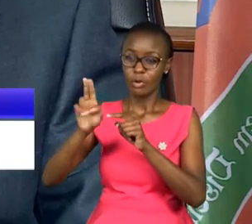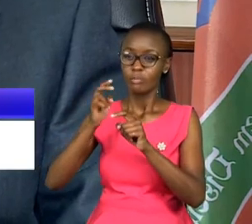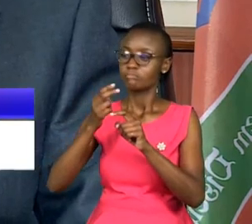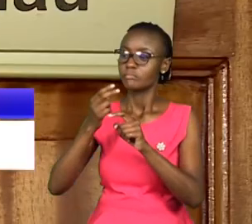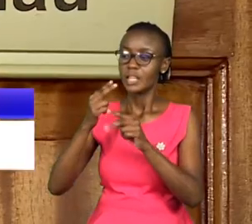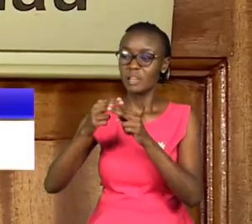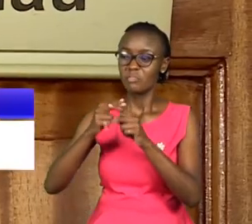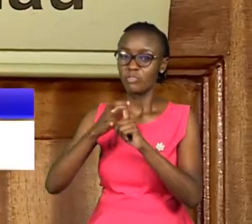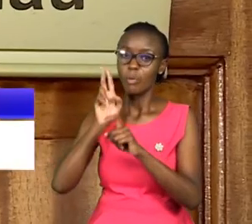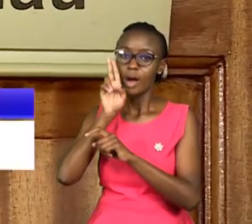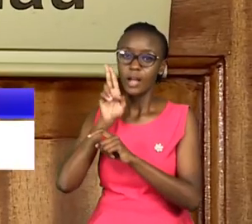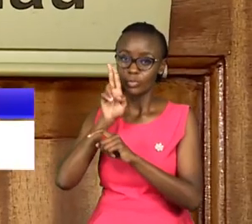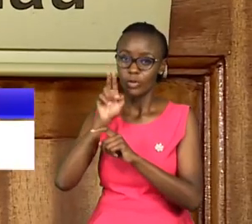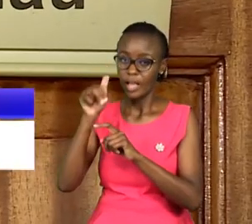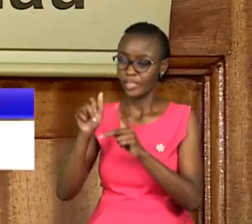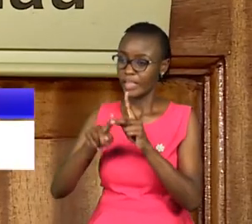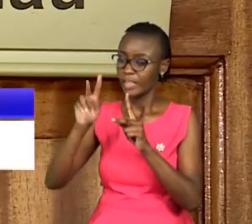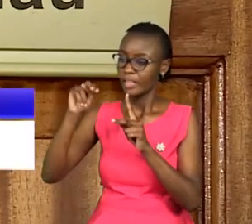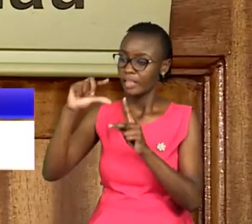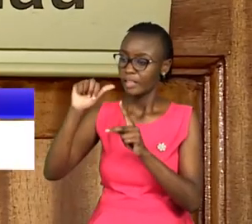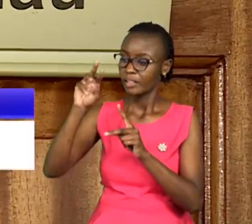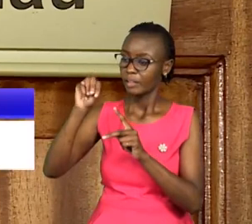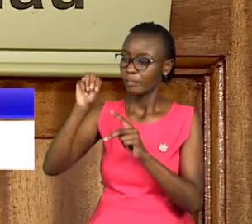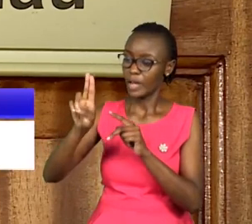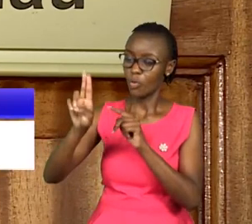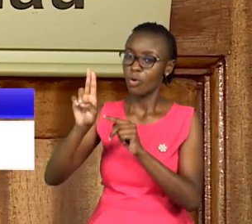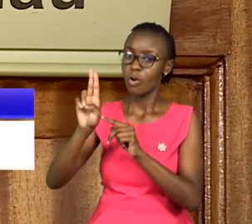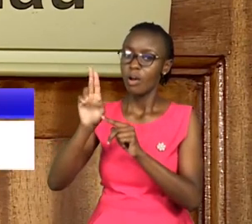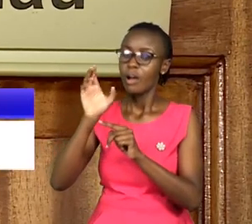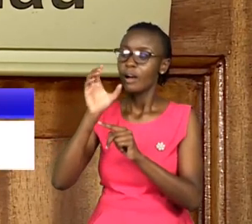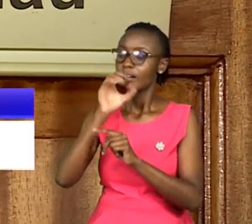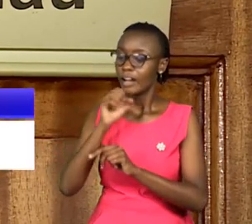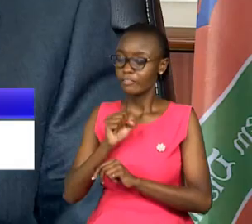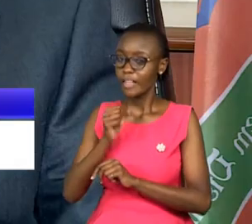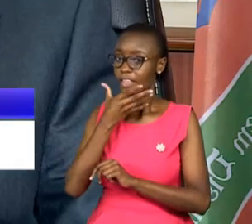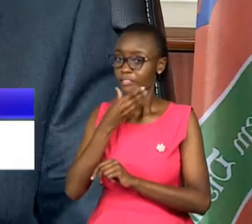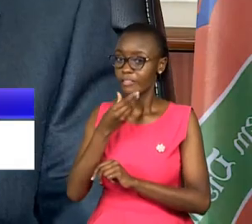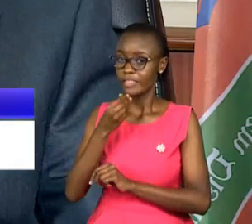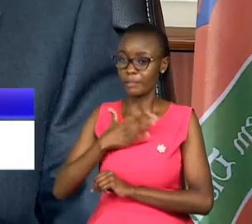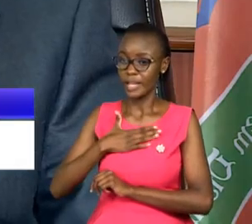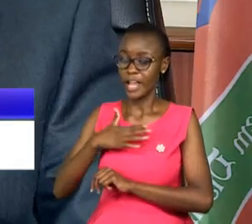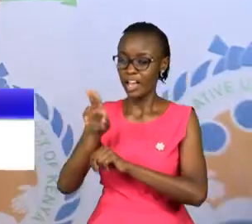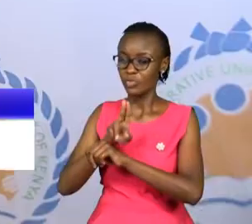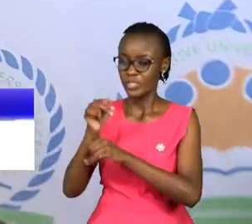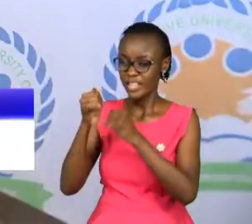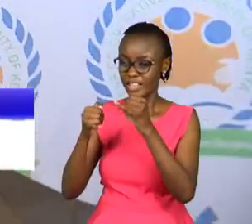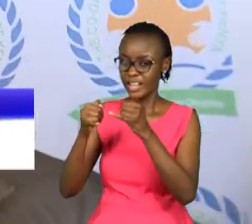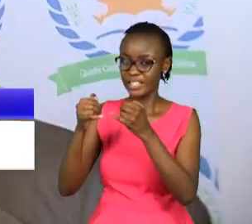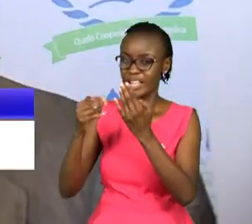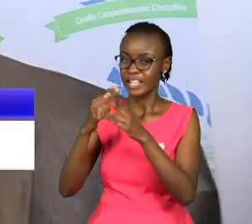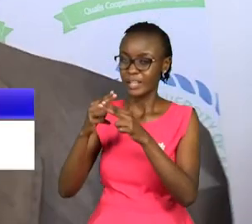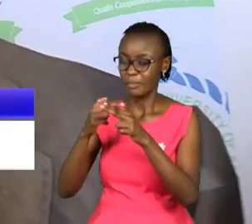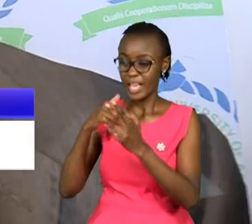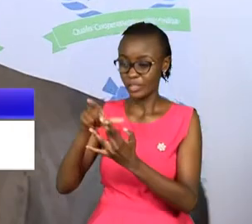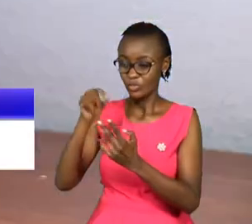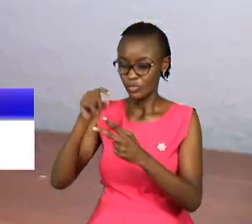uncle. Gamau was my grandfather, and my father used it as a last name. So that's how we picked it up. My